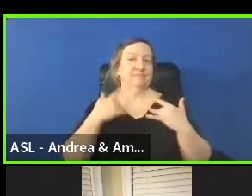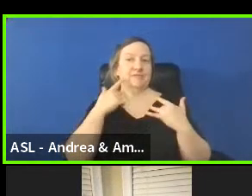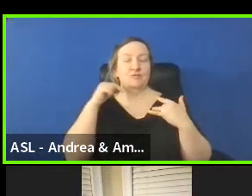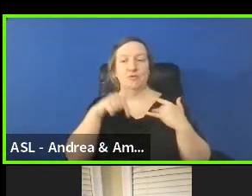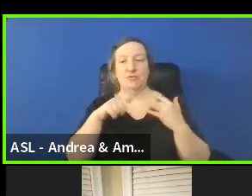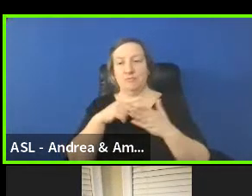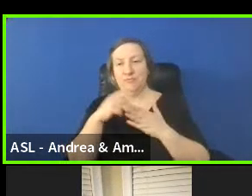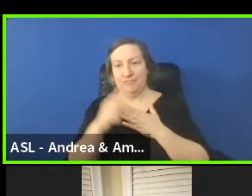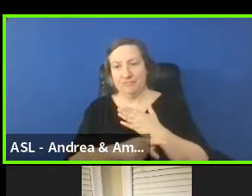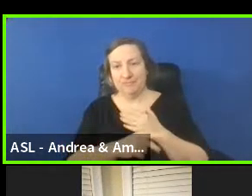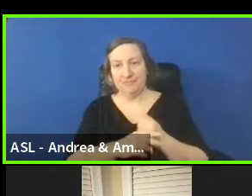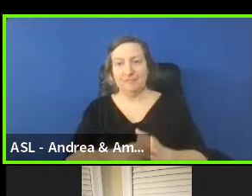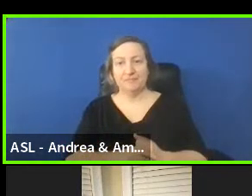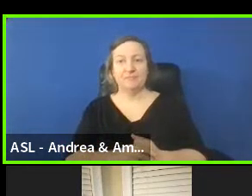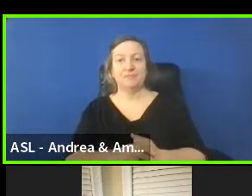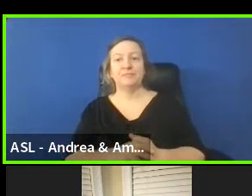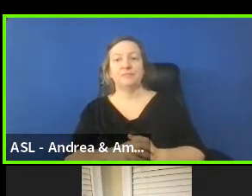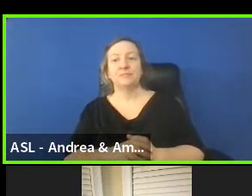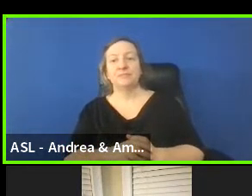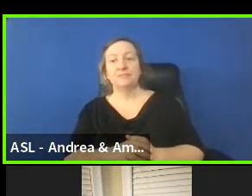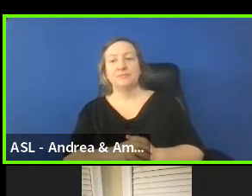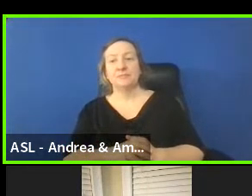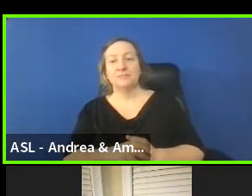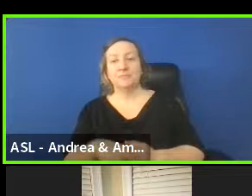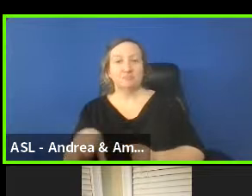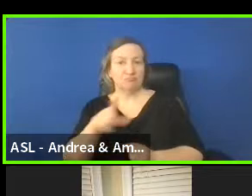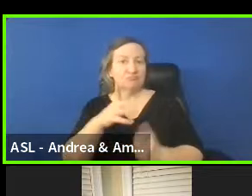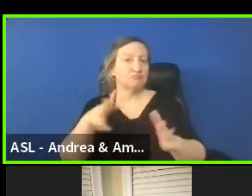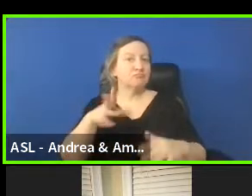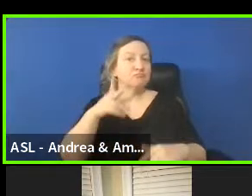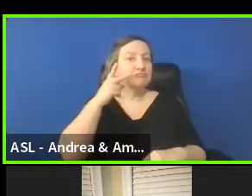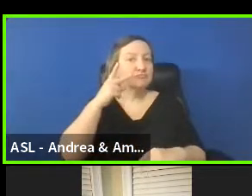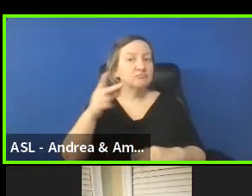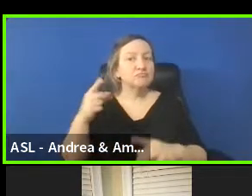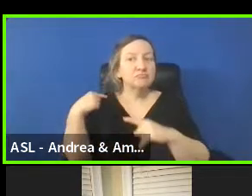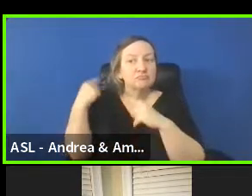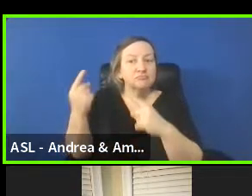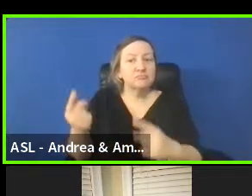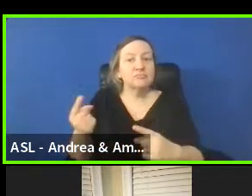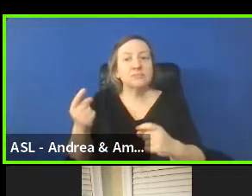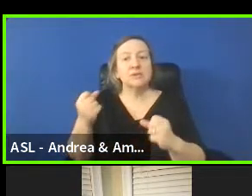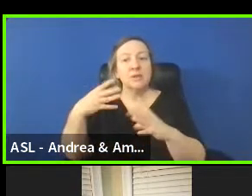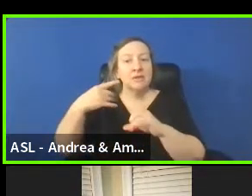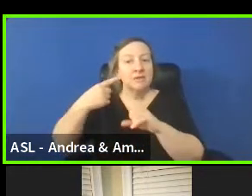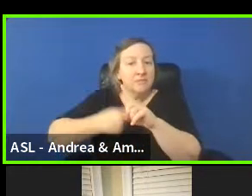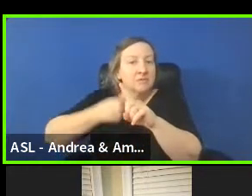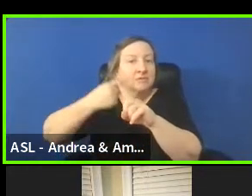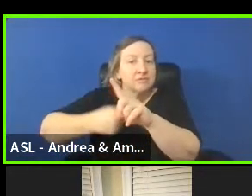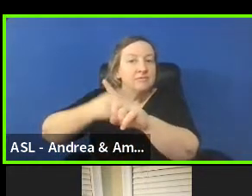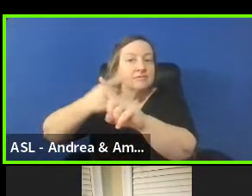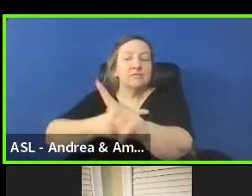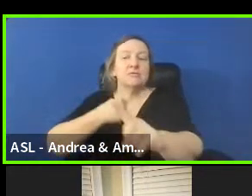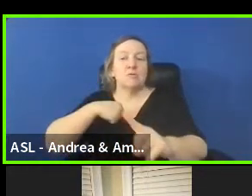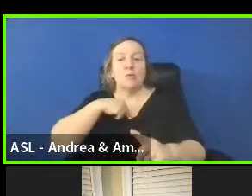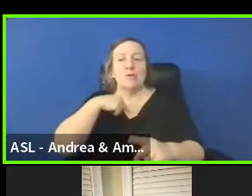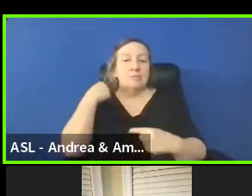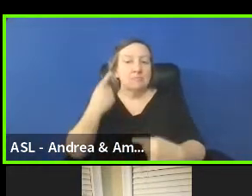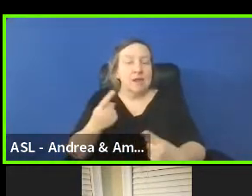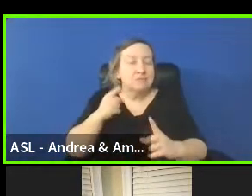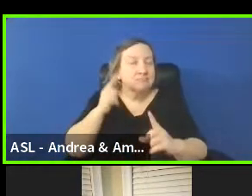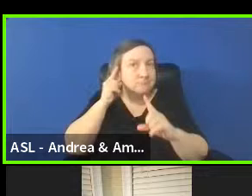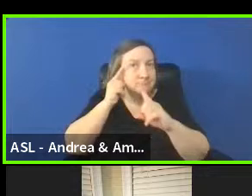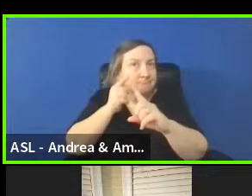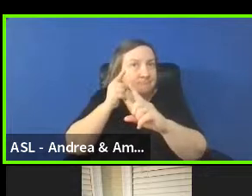program. As you have seen over the last number of months, we have been steadily marching